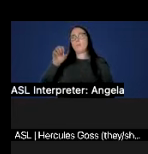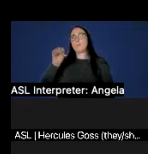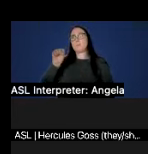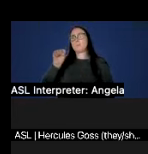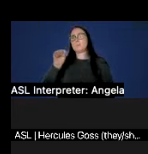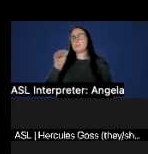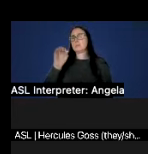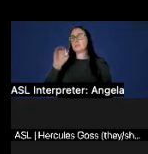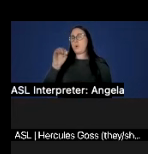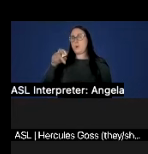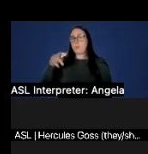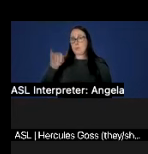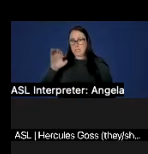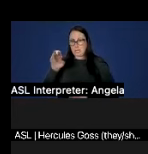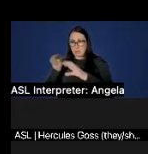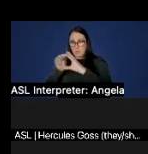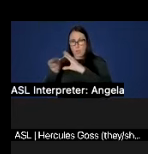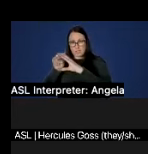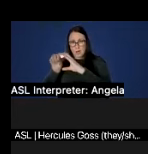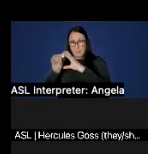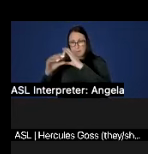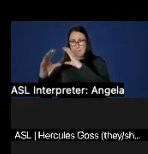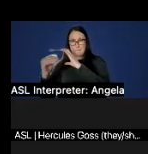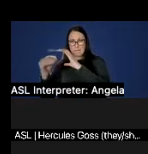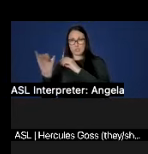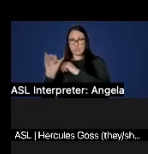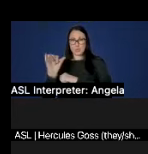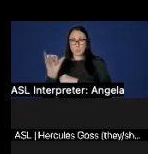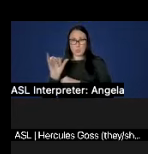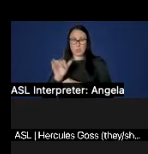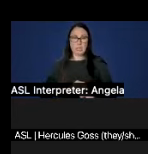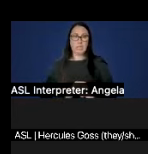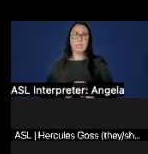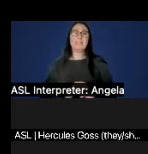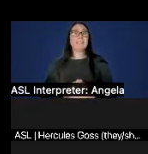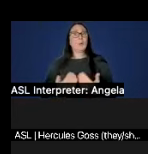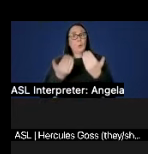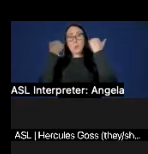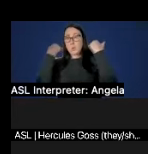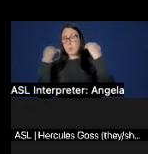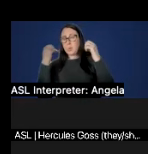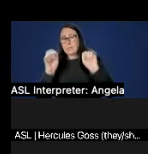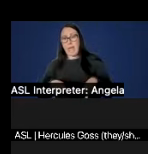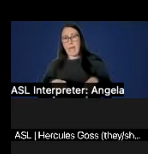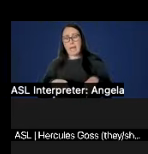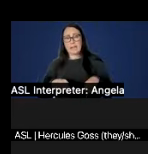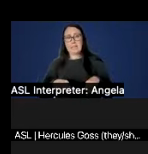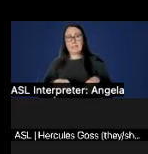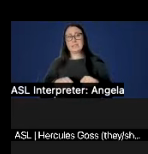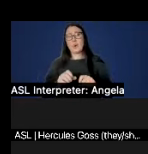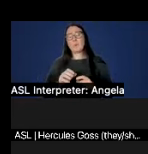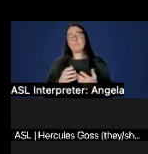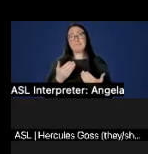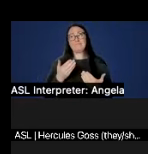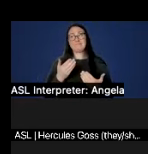it can be very overwhelming, especially if perhaps this was used in the assault or in